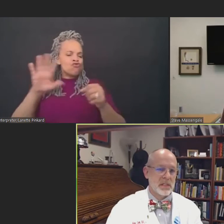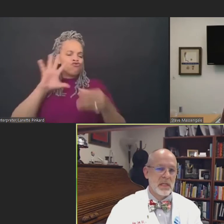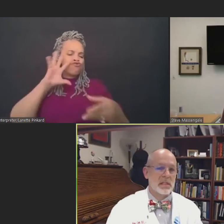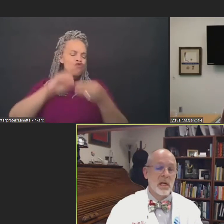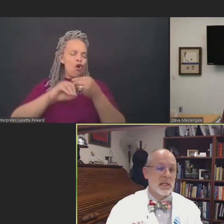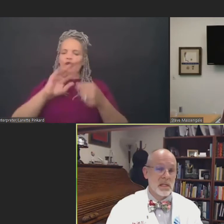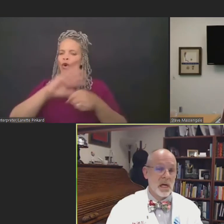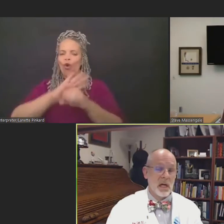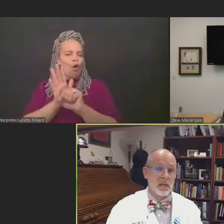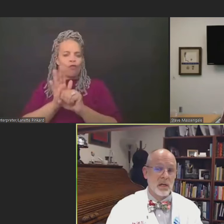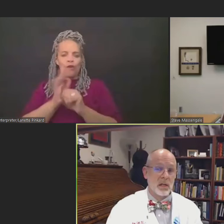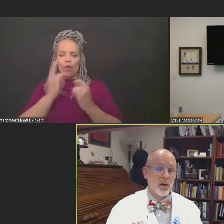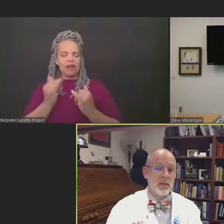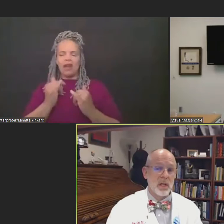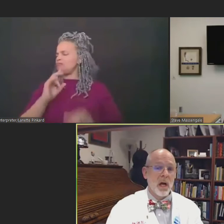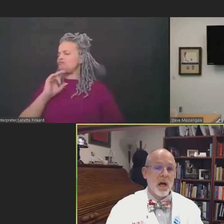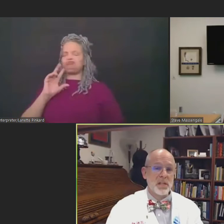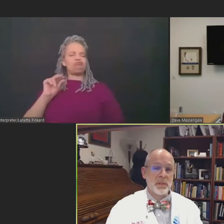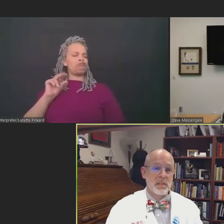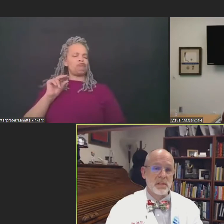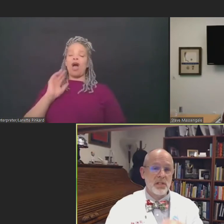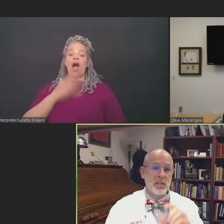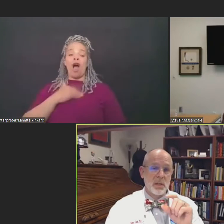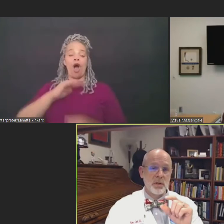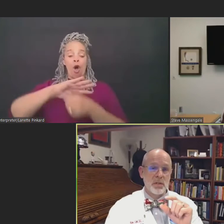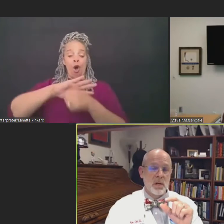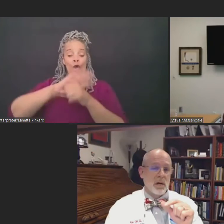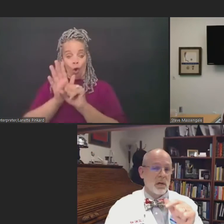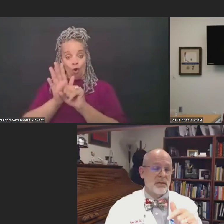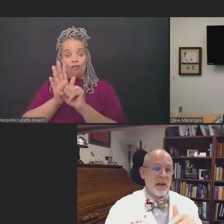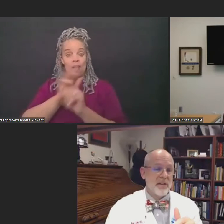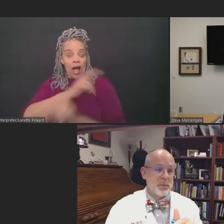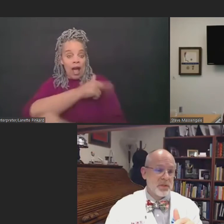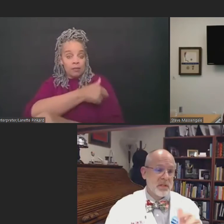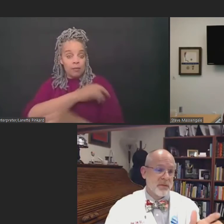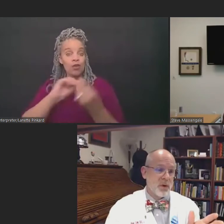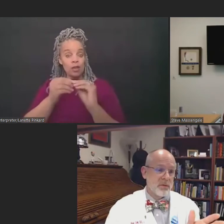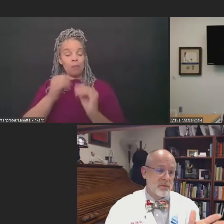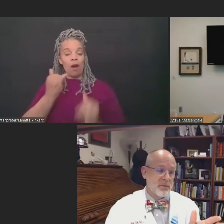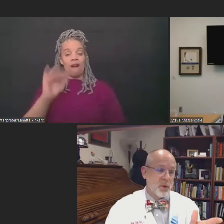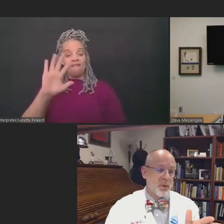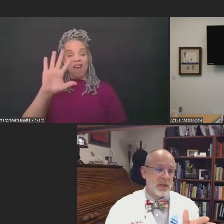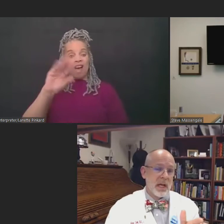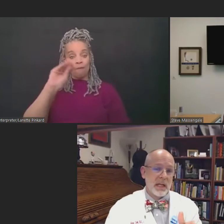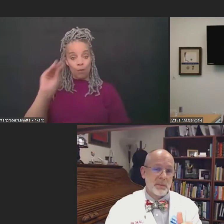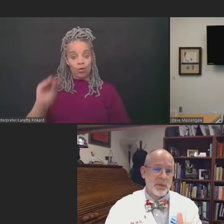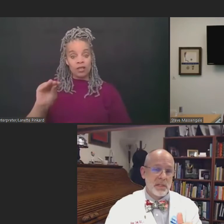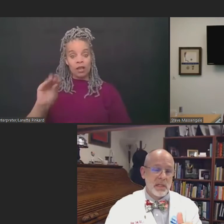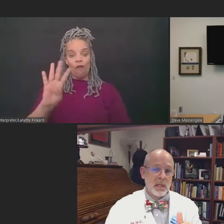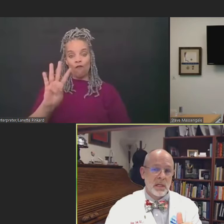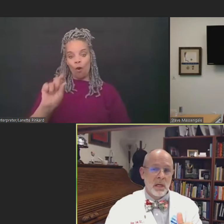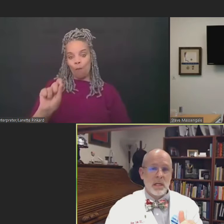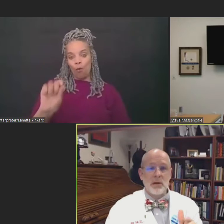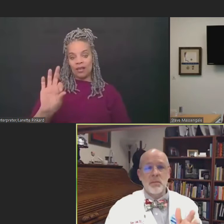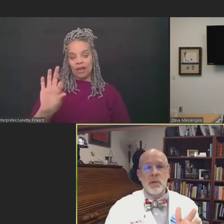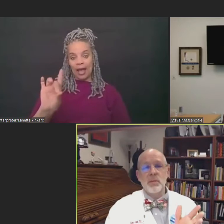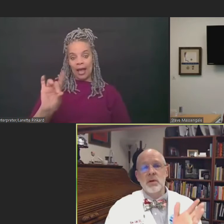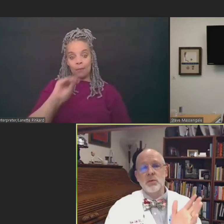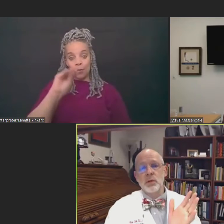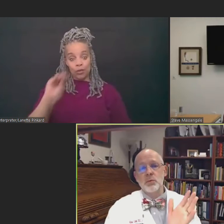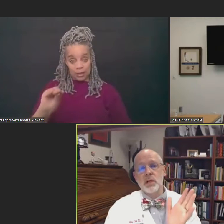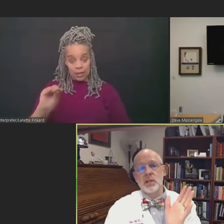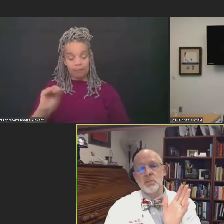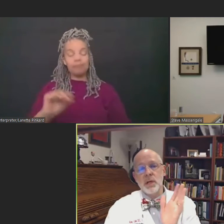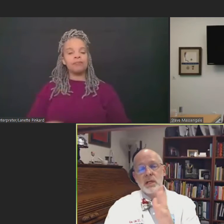No, it's not. Okay. Our COVID hospitalization numbers are 5%, 4.98%. Now